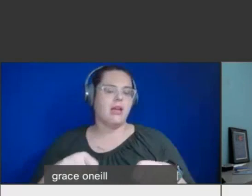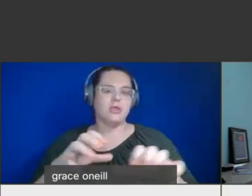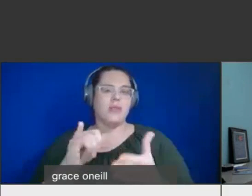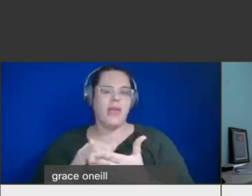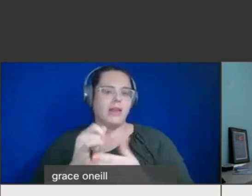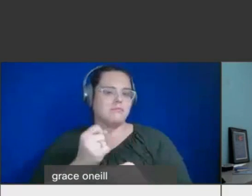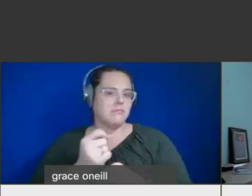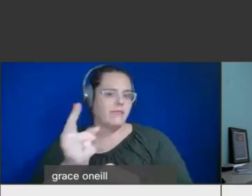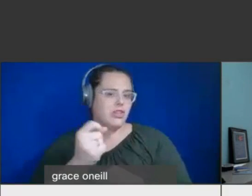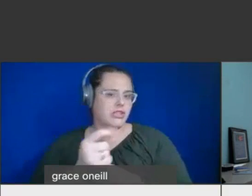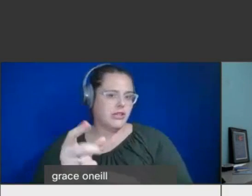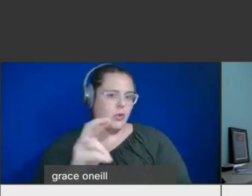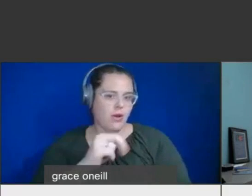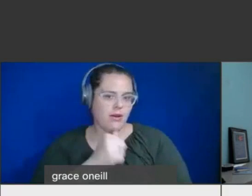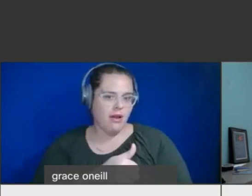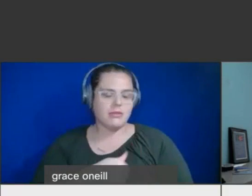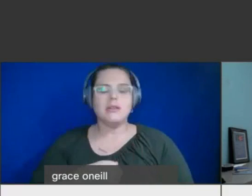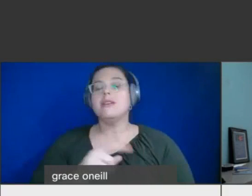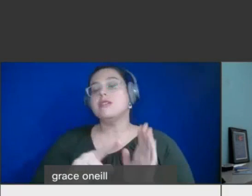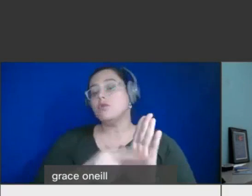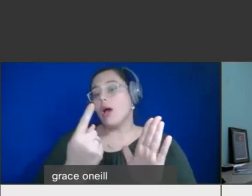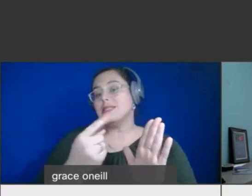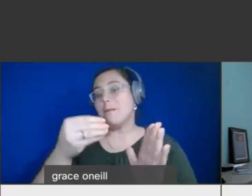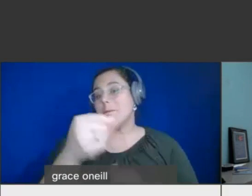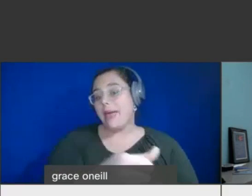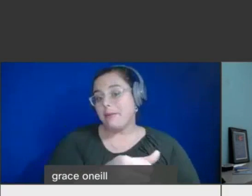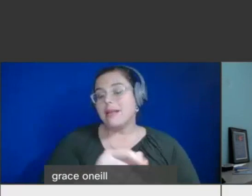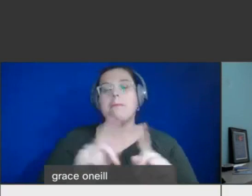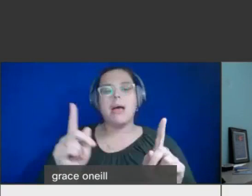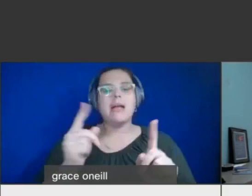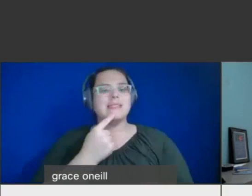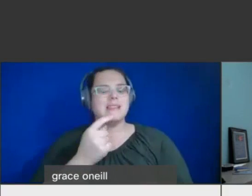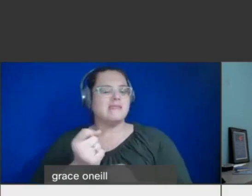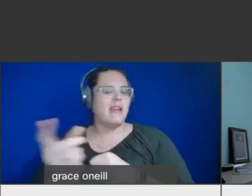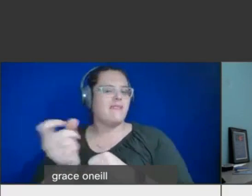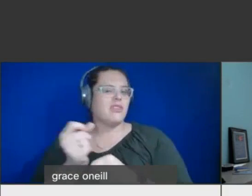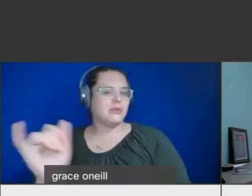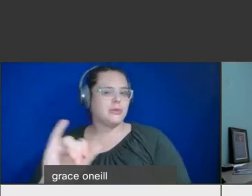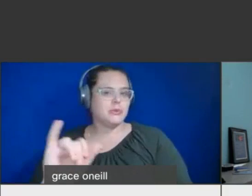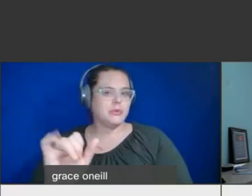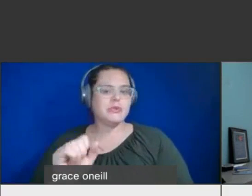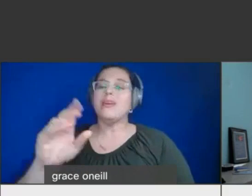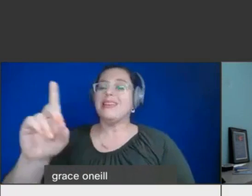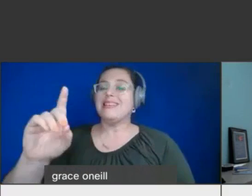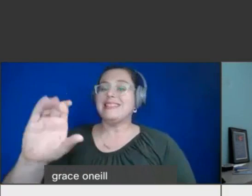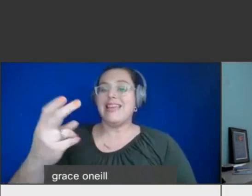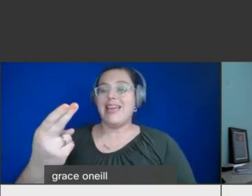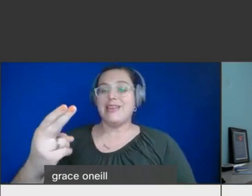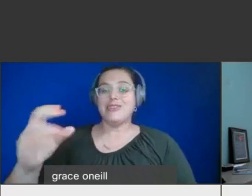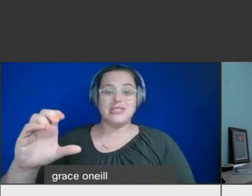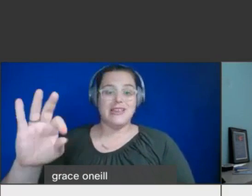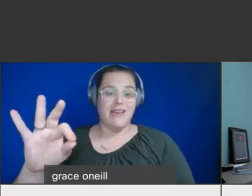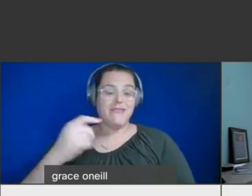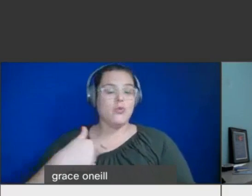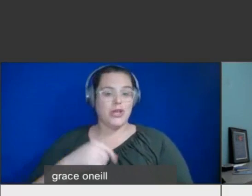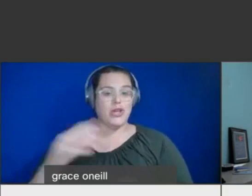year, it says a one-time payment, but it says each year. And so we're meeting with DHCF on Monday, and we may